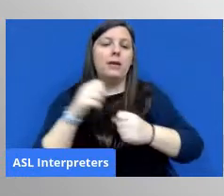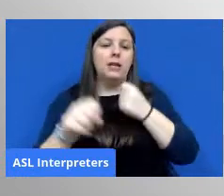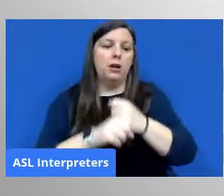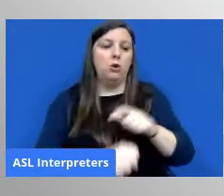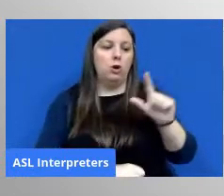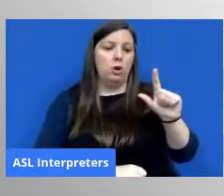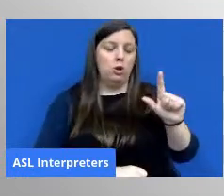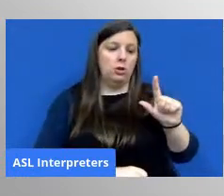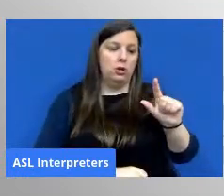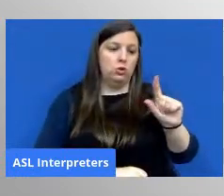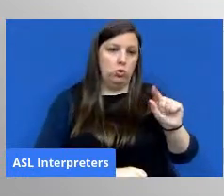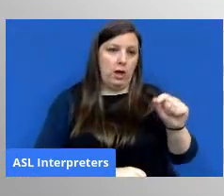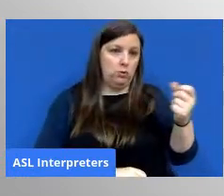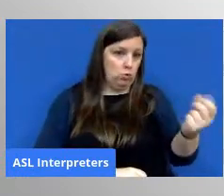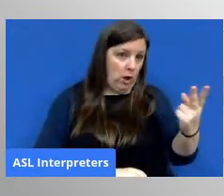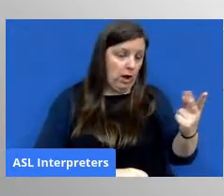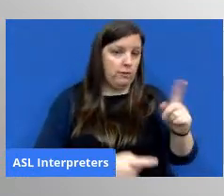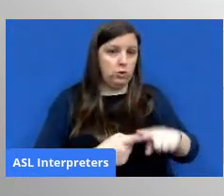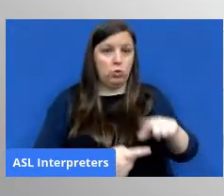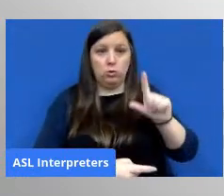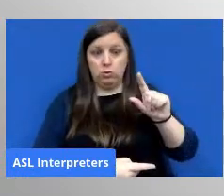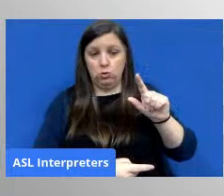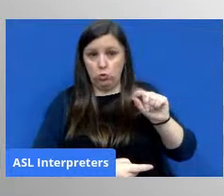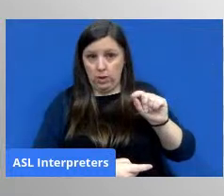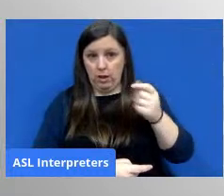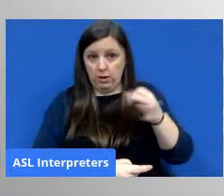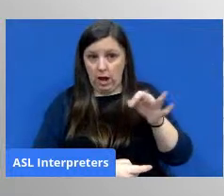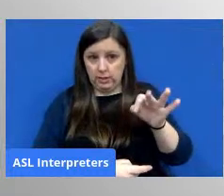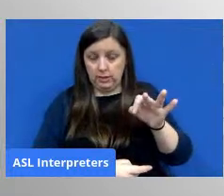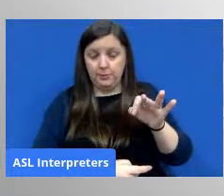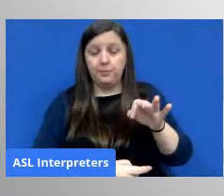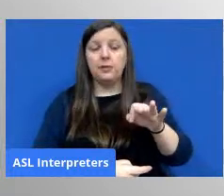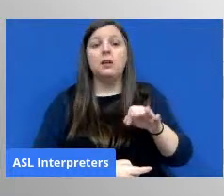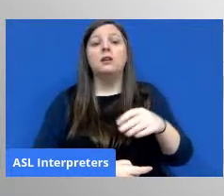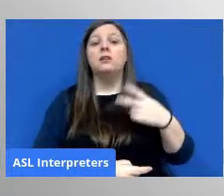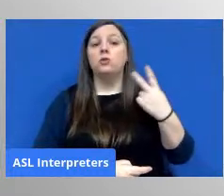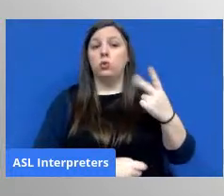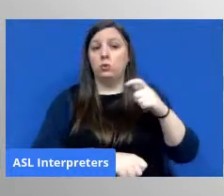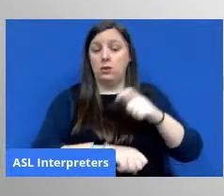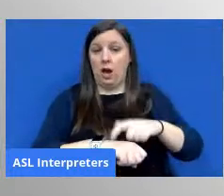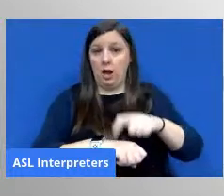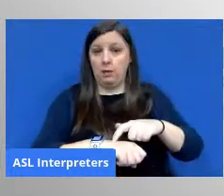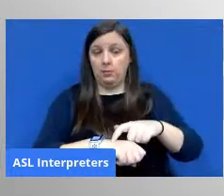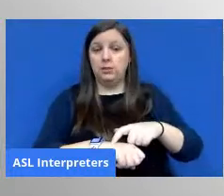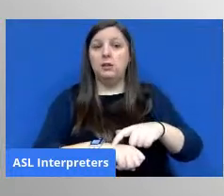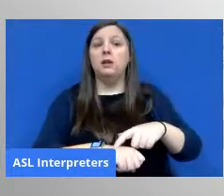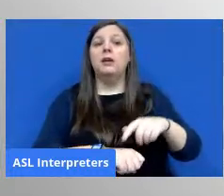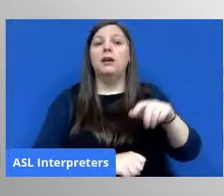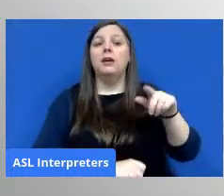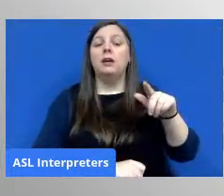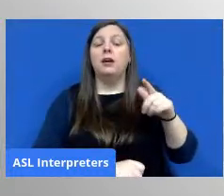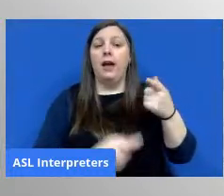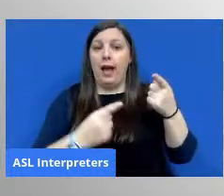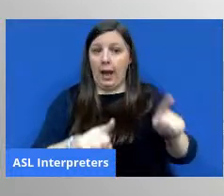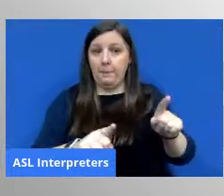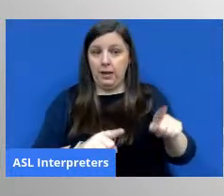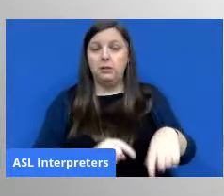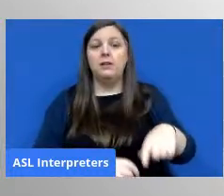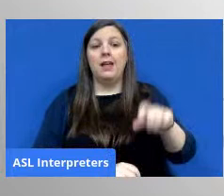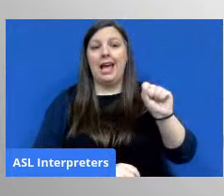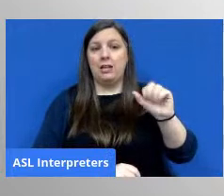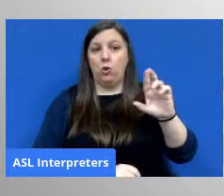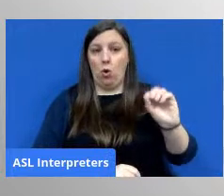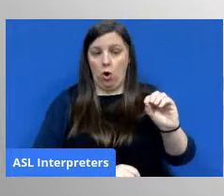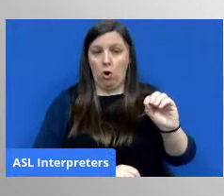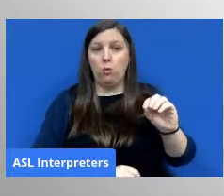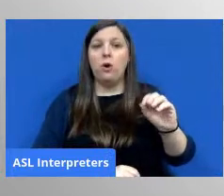which were where a armed SRO was able to